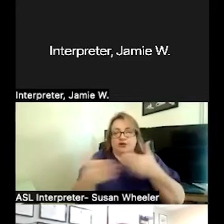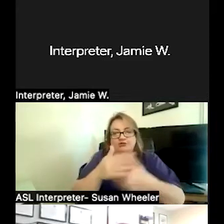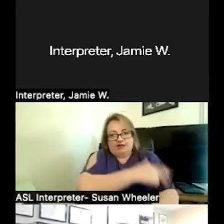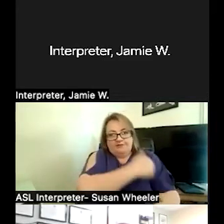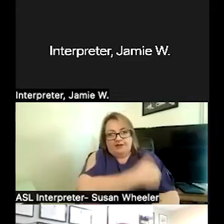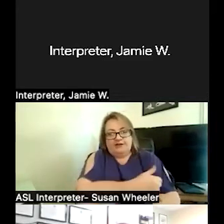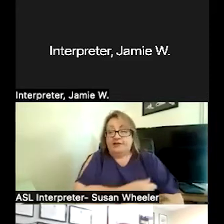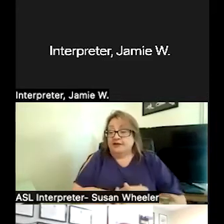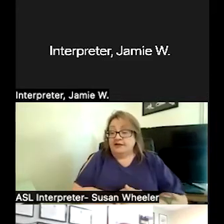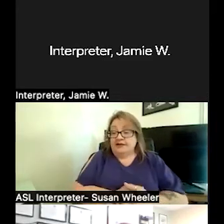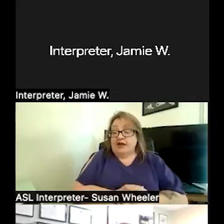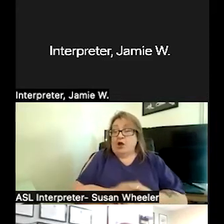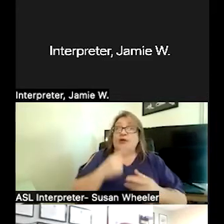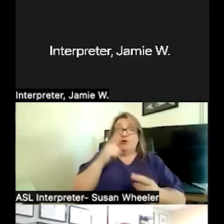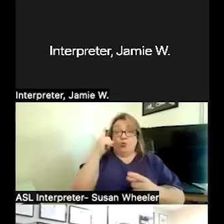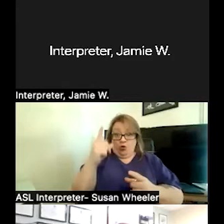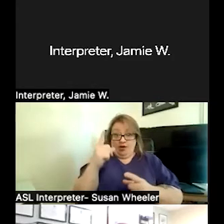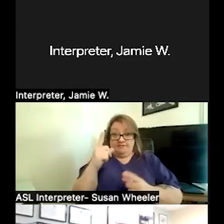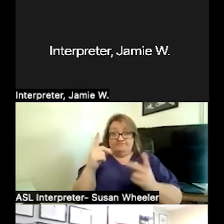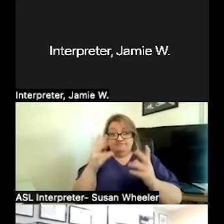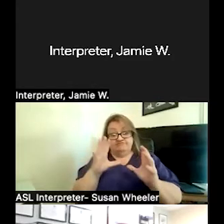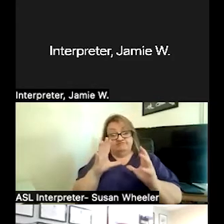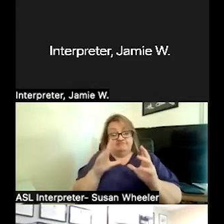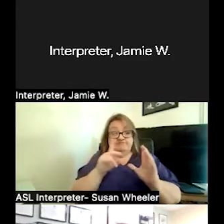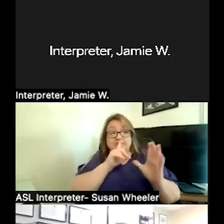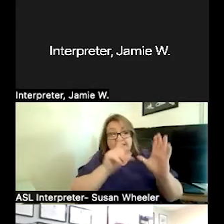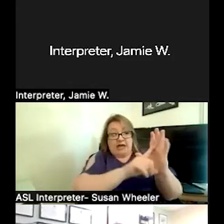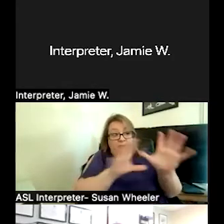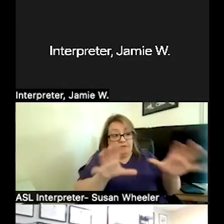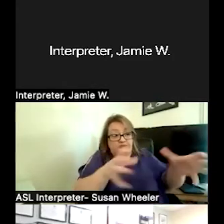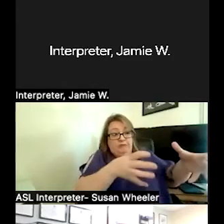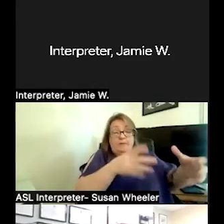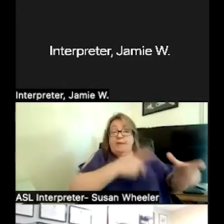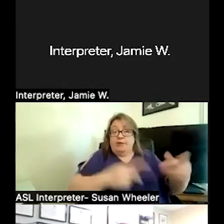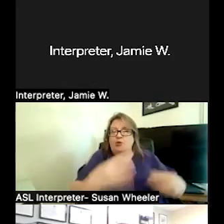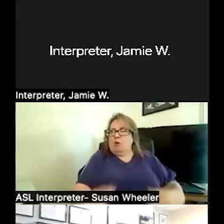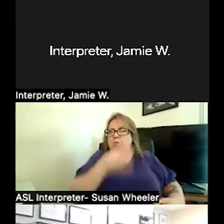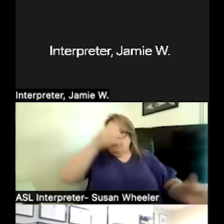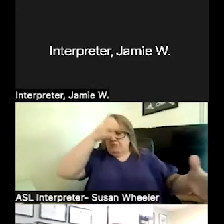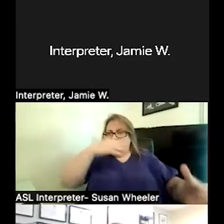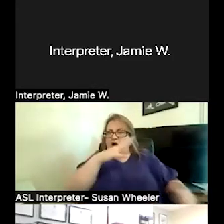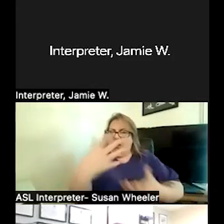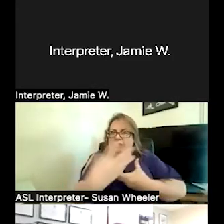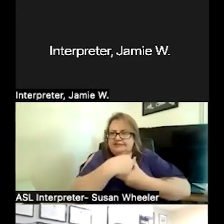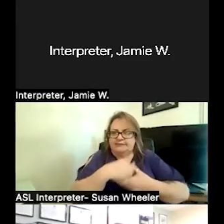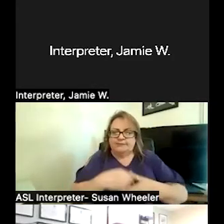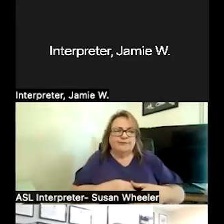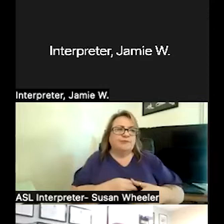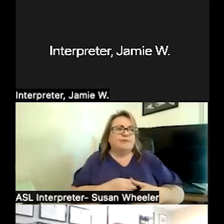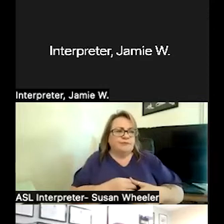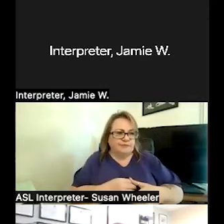did an exercise, and we had some people with who were autism experts come in. And one of the things that